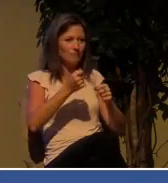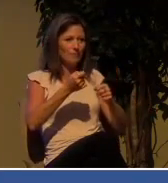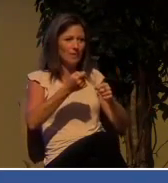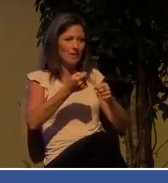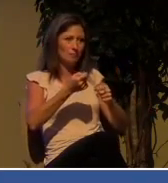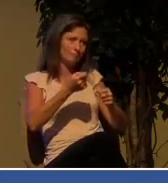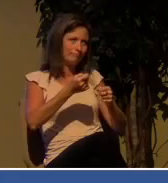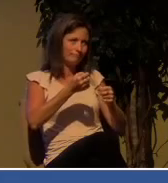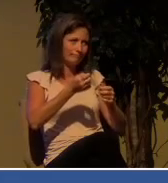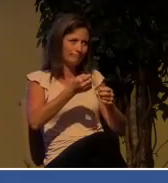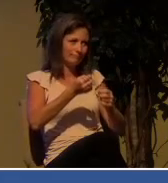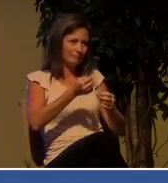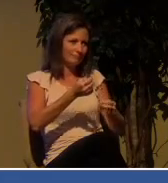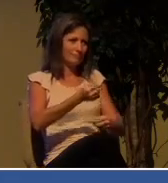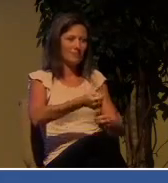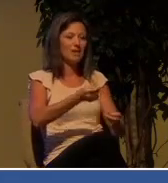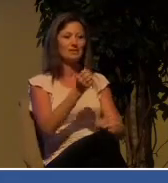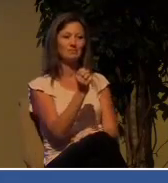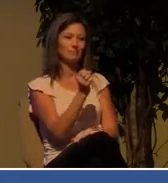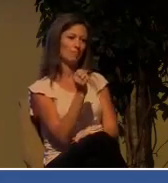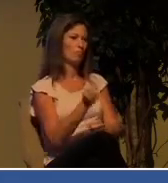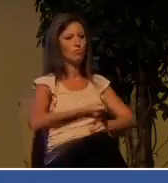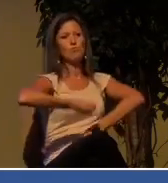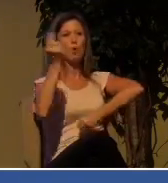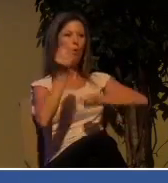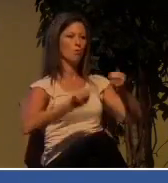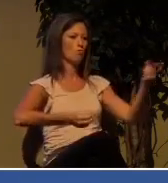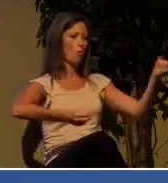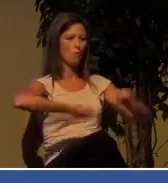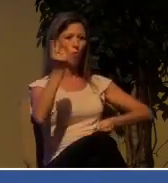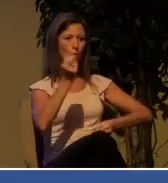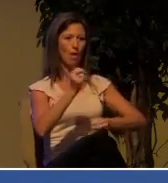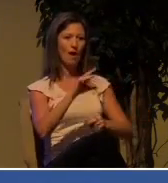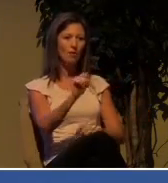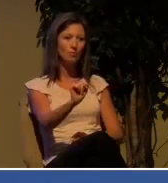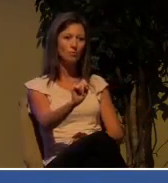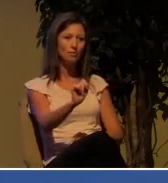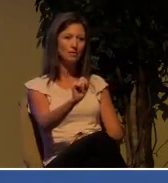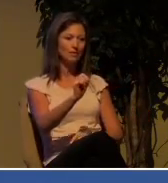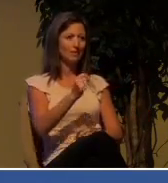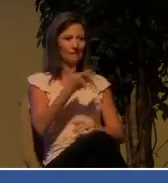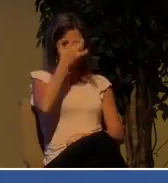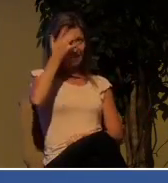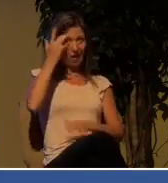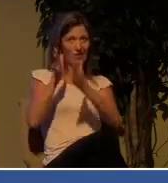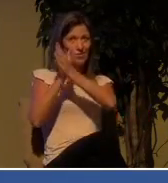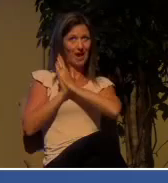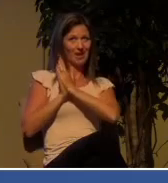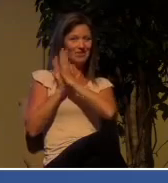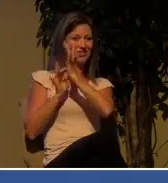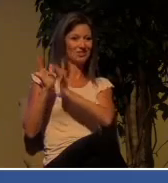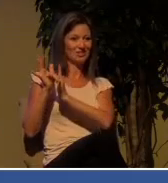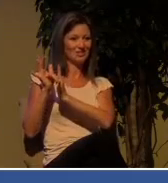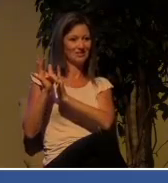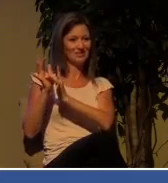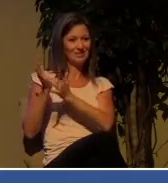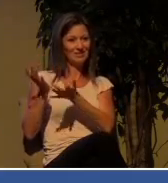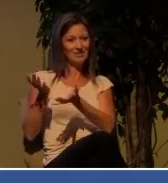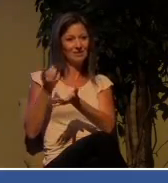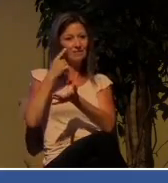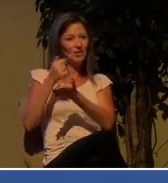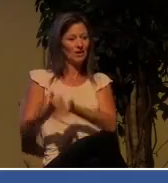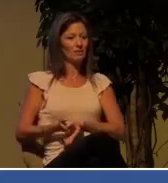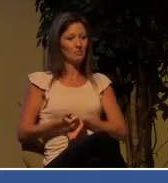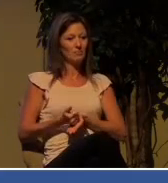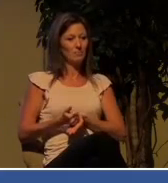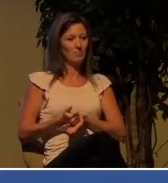the power of prayer. And yet the Holy Spirit spoke to them and called them back to